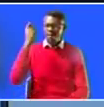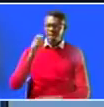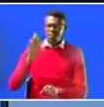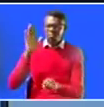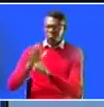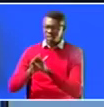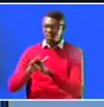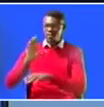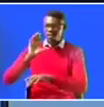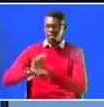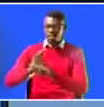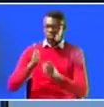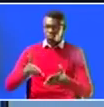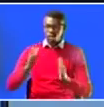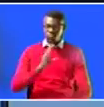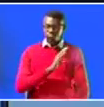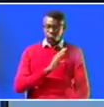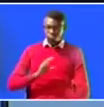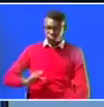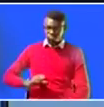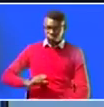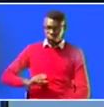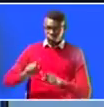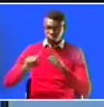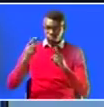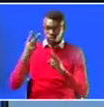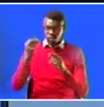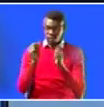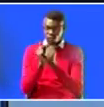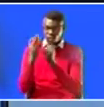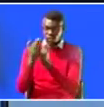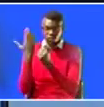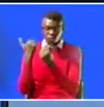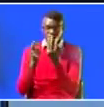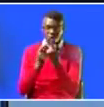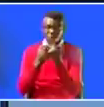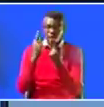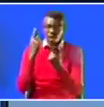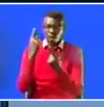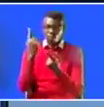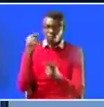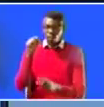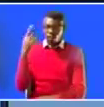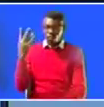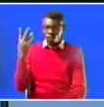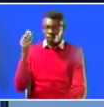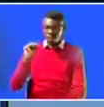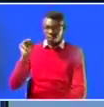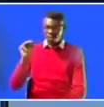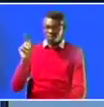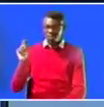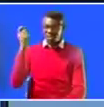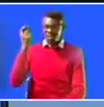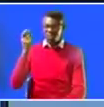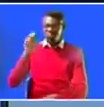as Christians. However, in the 2014 demographic survey, about 1.4 million Kenyans were said to have no